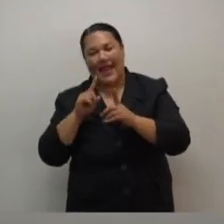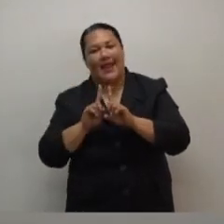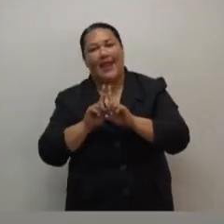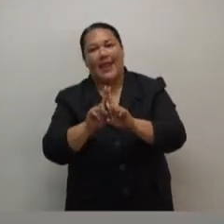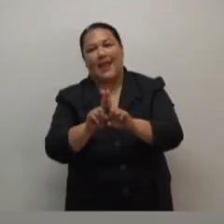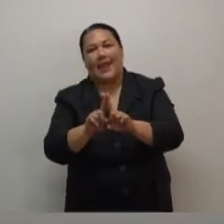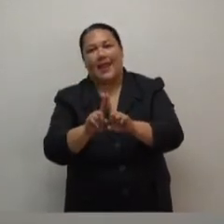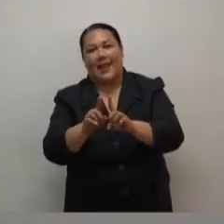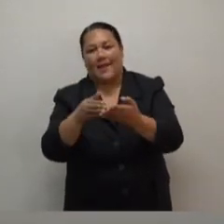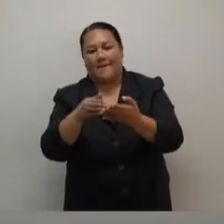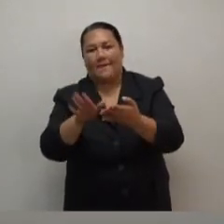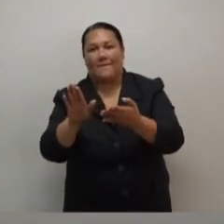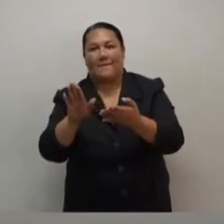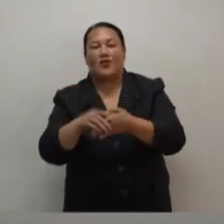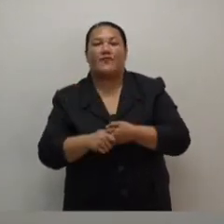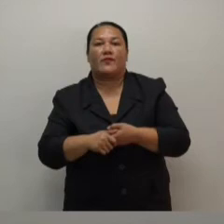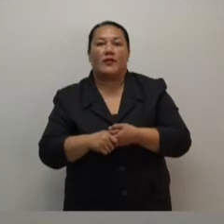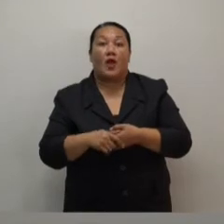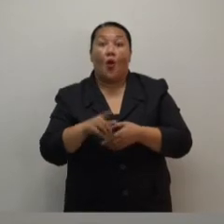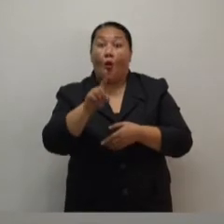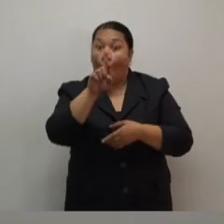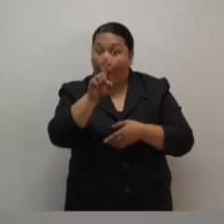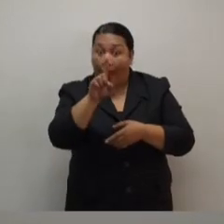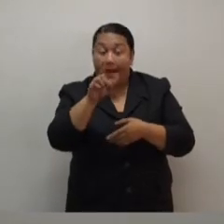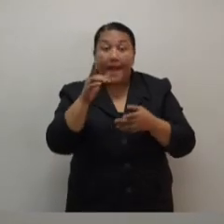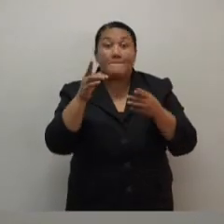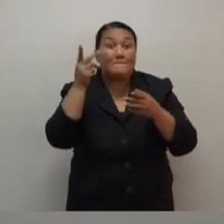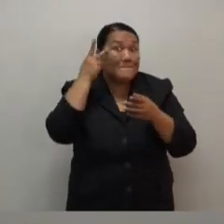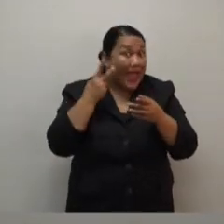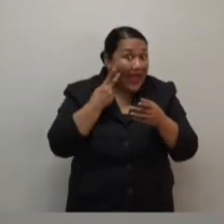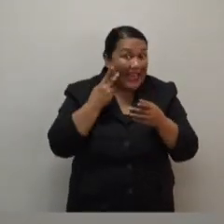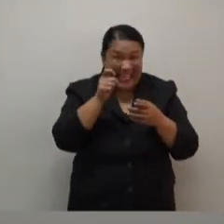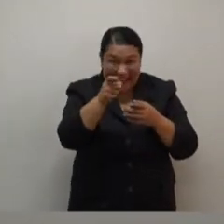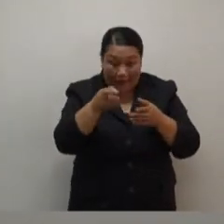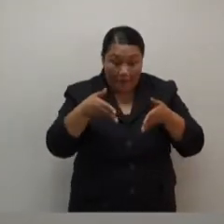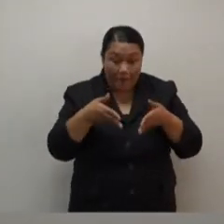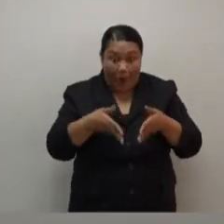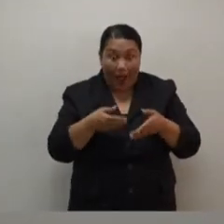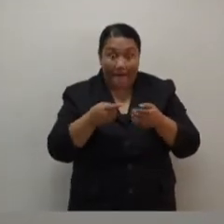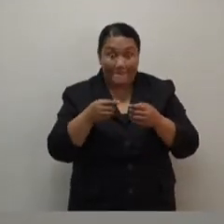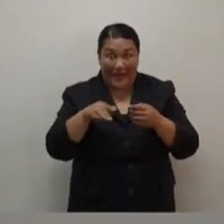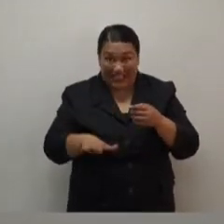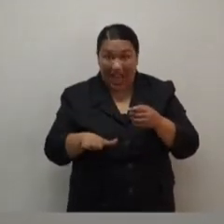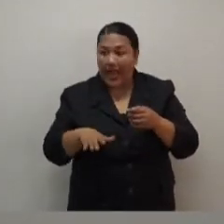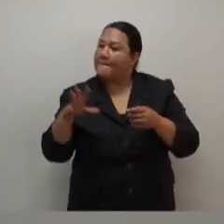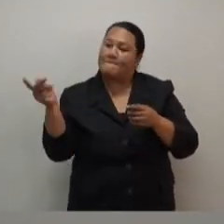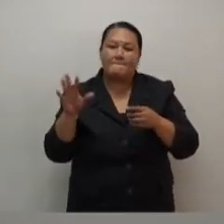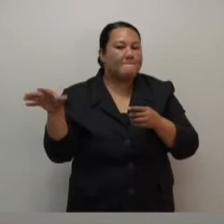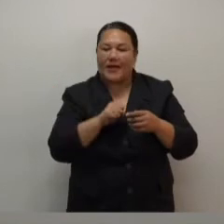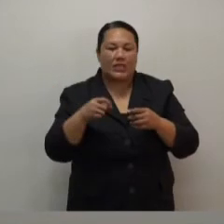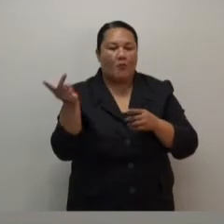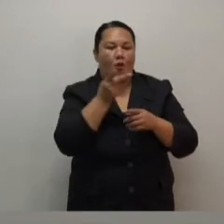the one parent is not involved in the rearing of the child, or the one parent has passed away, or